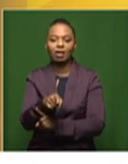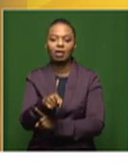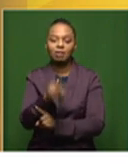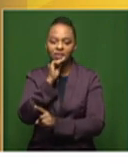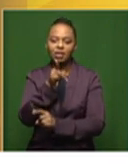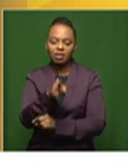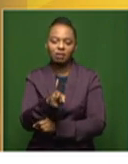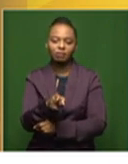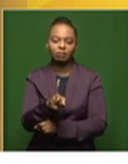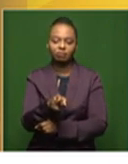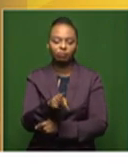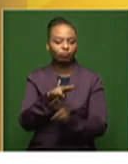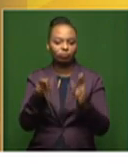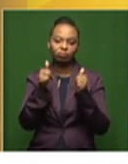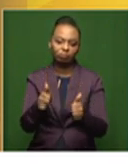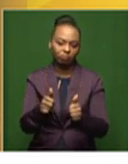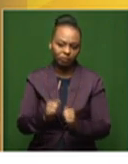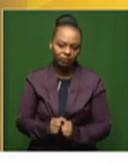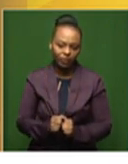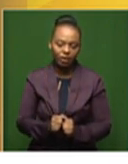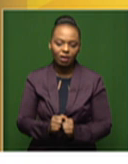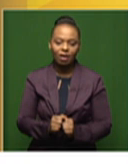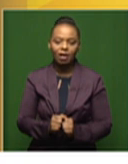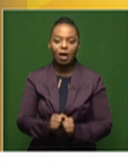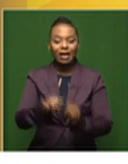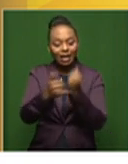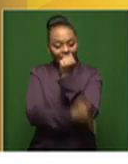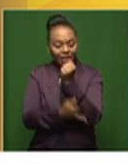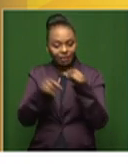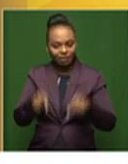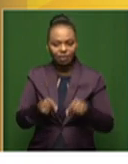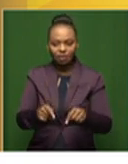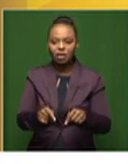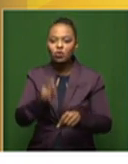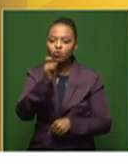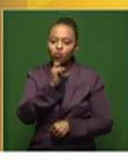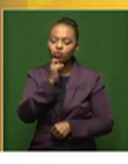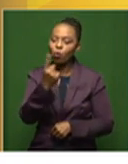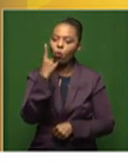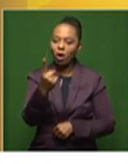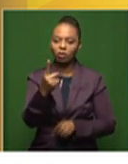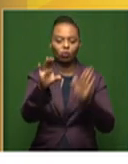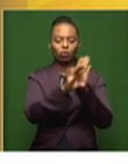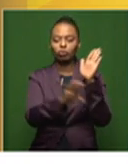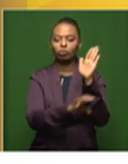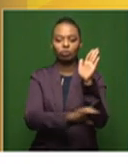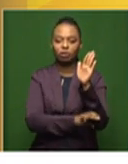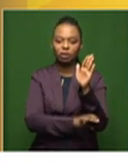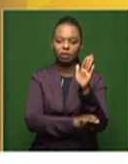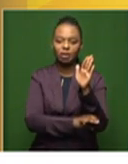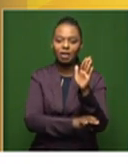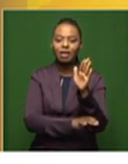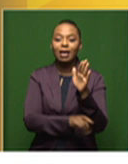unfortunate. We have one constitution in this country, and all of us are responsible for the lives of our